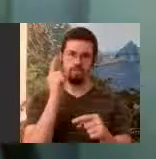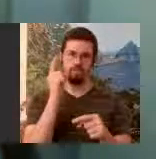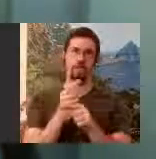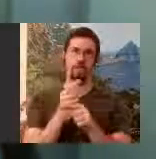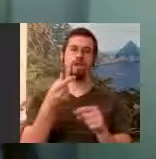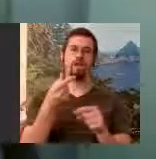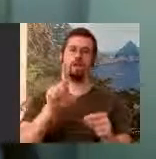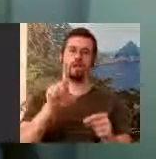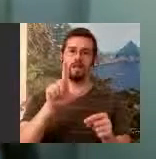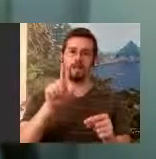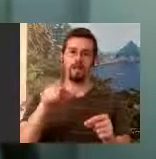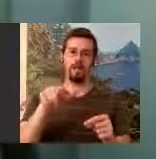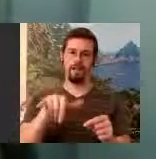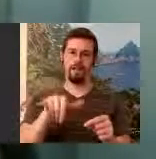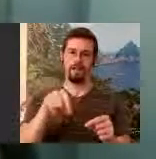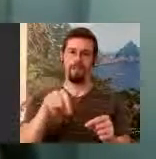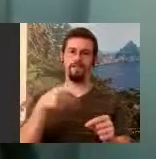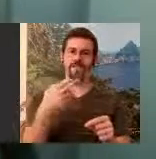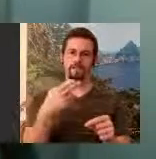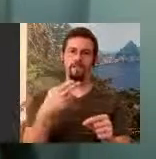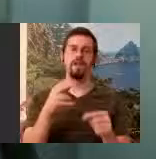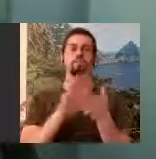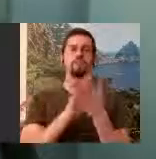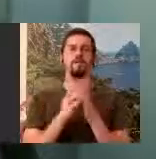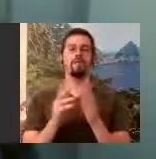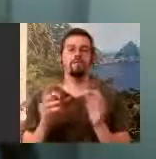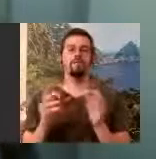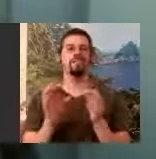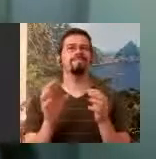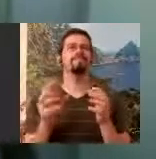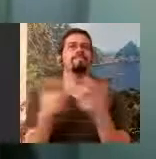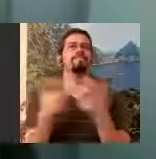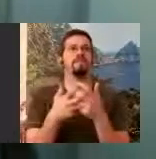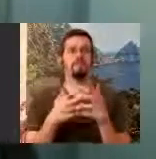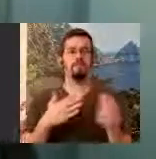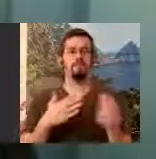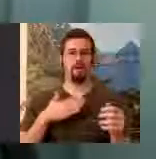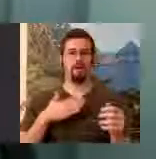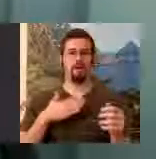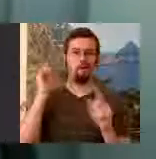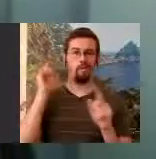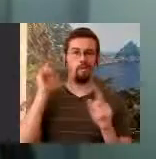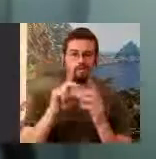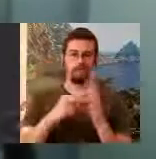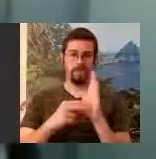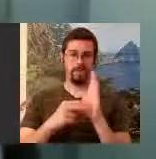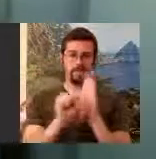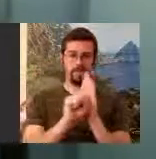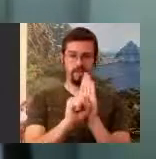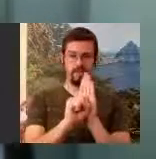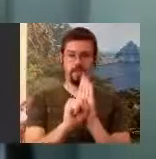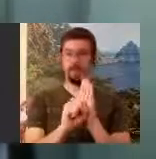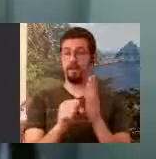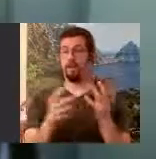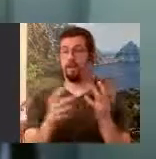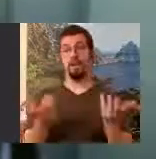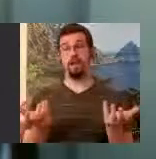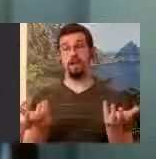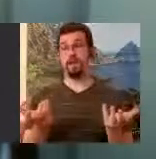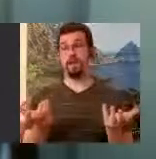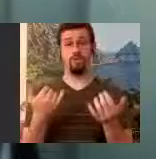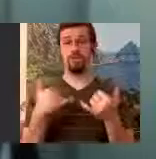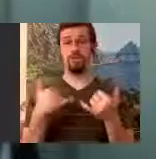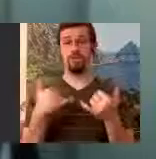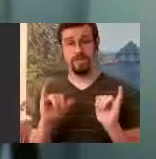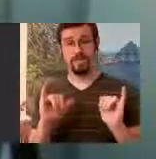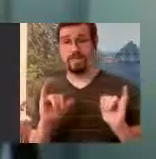has become equivalent to the old word that I used to call symbols. Yeah. And to this day, you're probably going to hear me say the